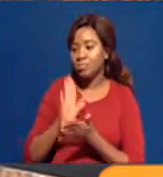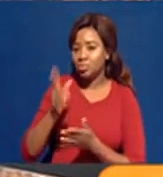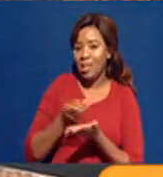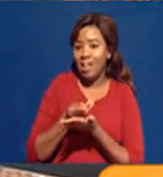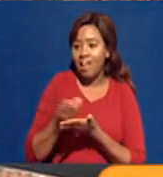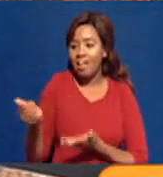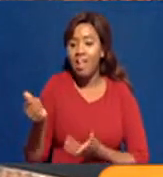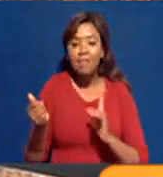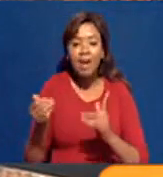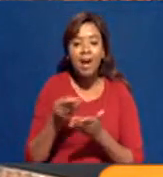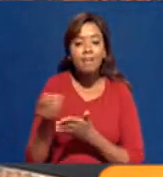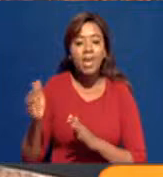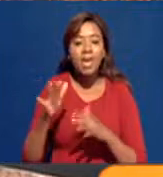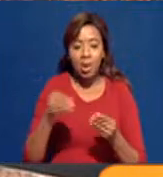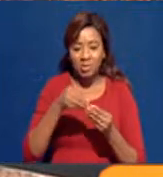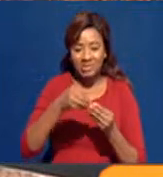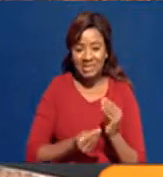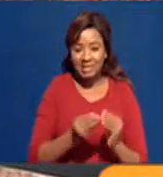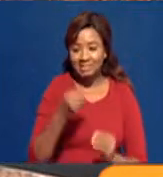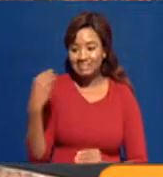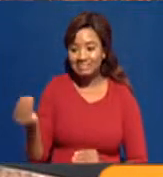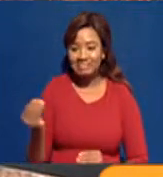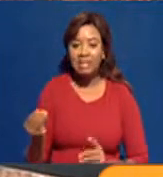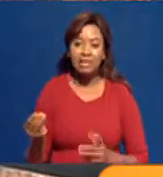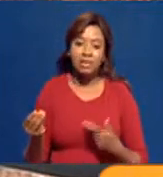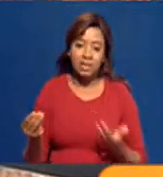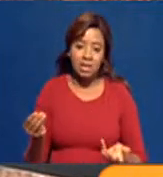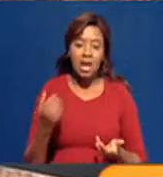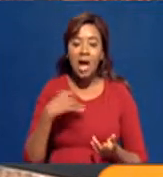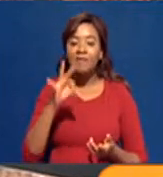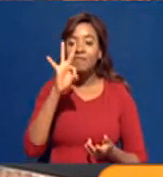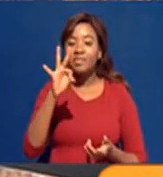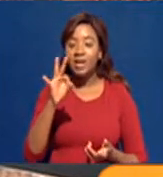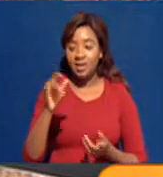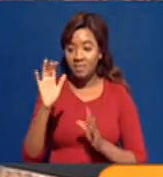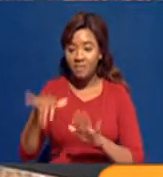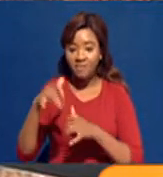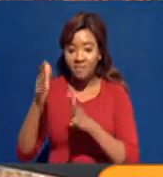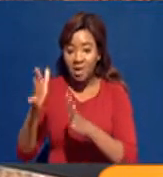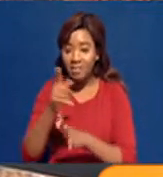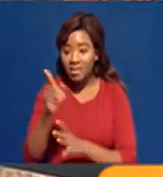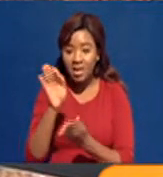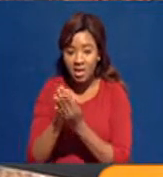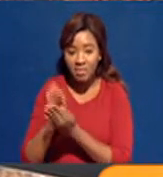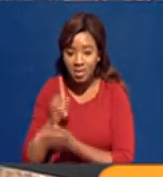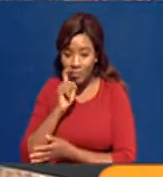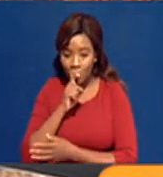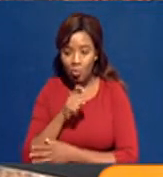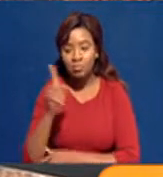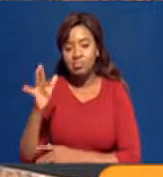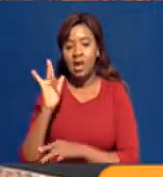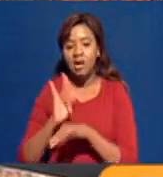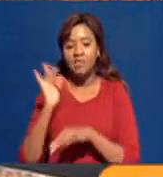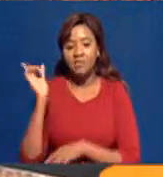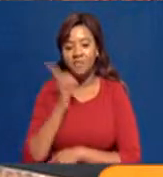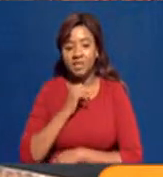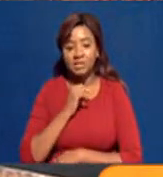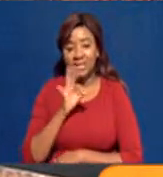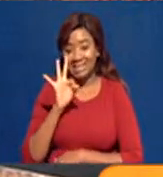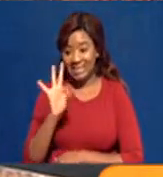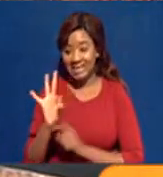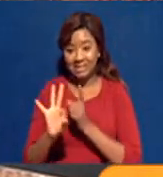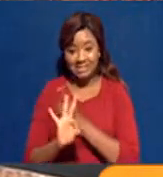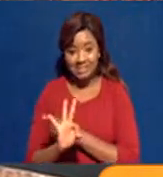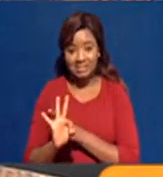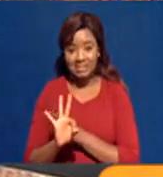their long, hard labor, has been unearthed. At least three poultry farmers, including Lillian Waithera, have fallen victim to the cartel that